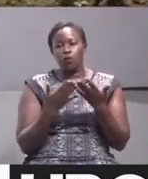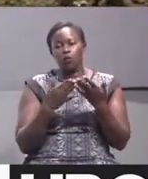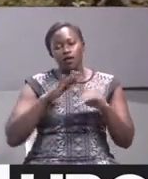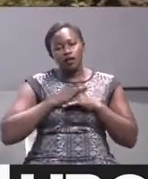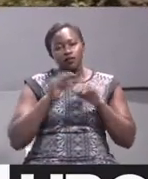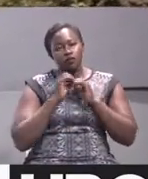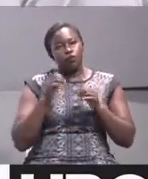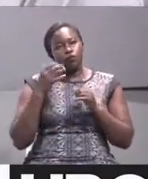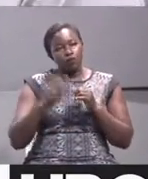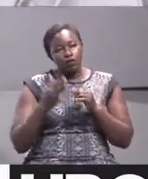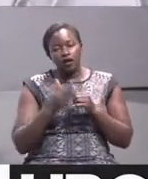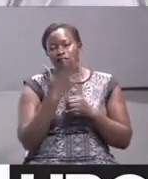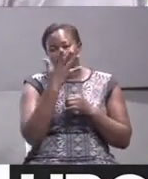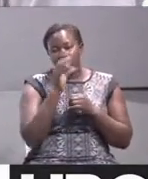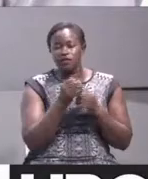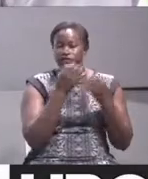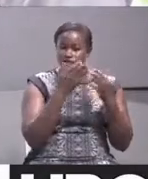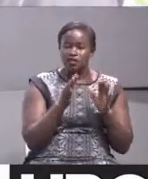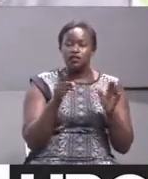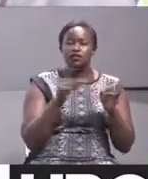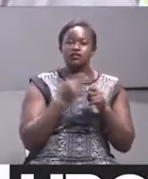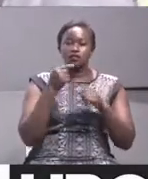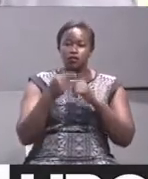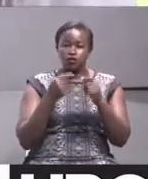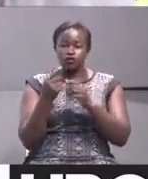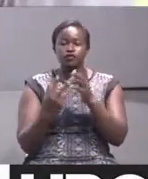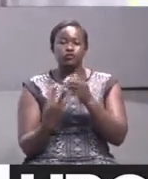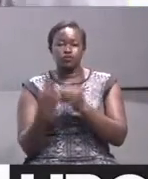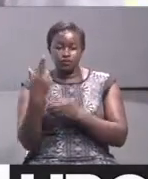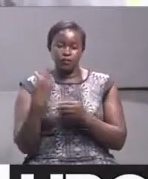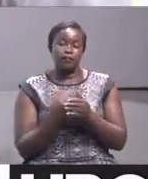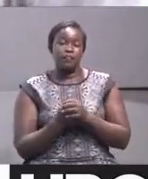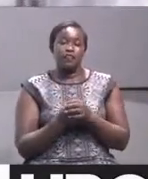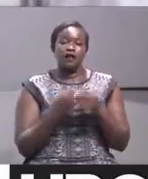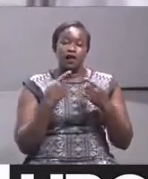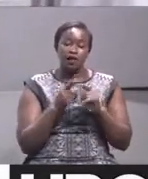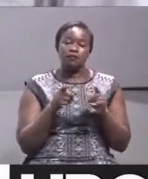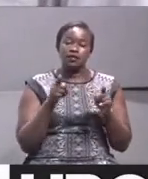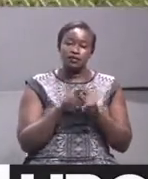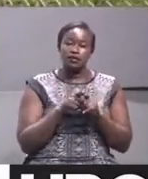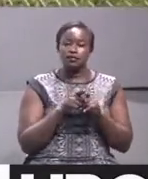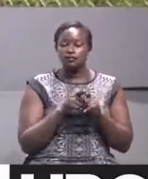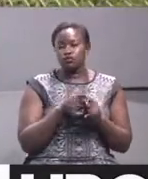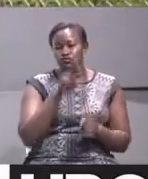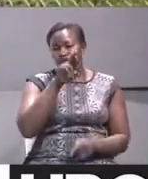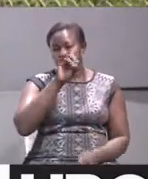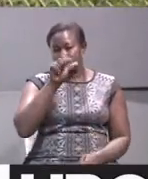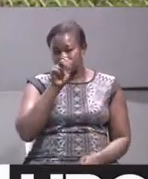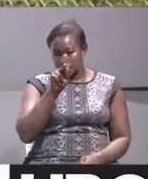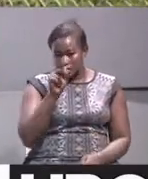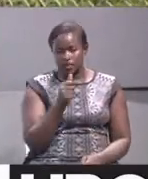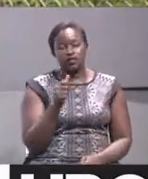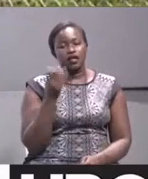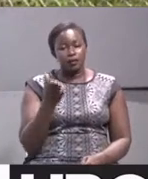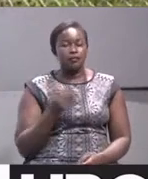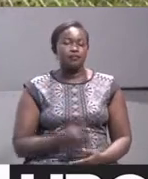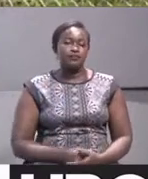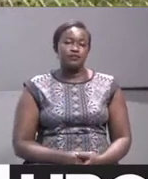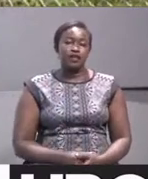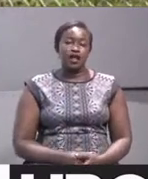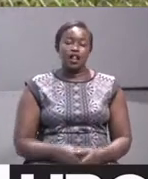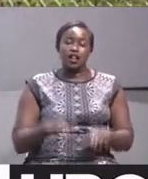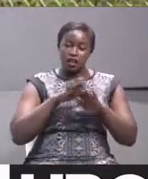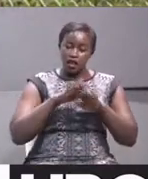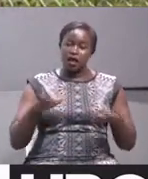sites are completed and undergoing commissioning, but still face potential risks. Land ownership being a potential risk to this